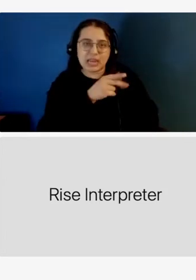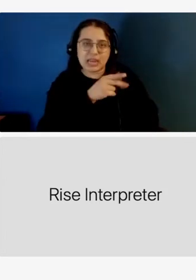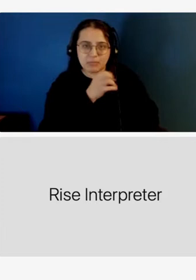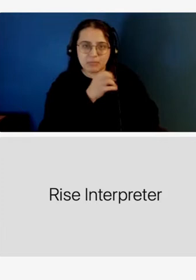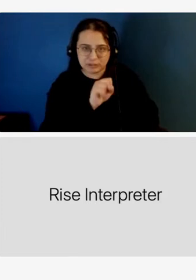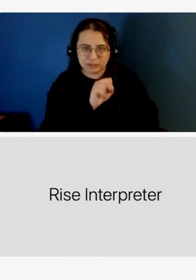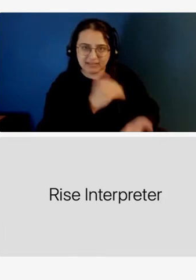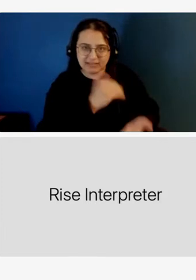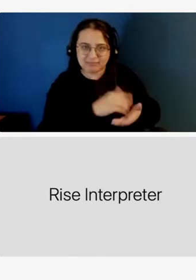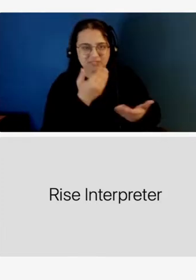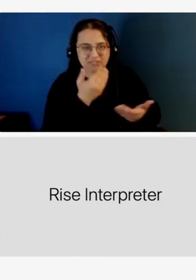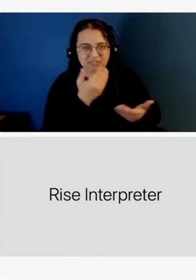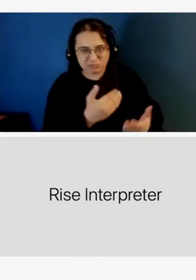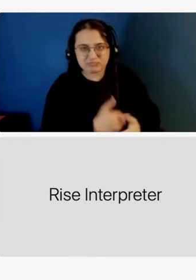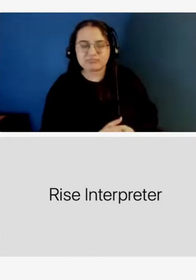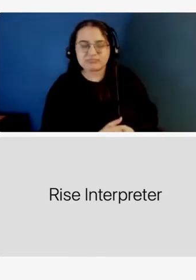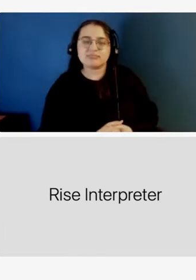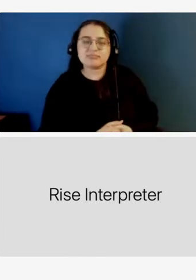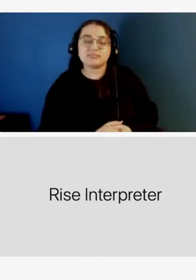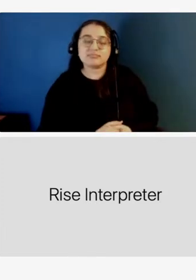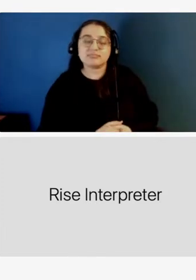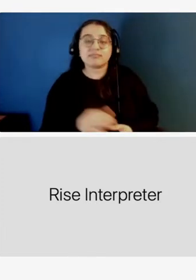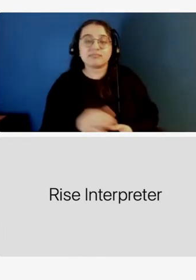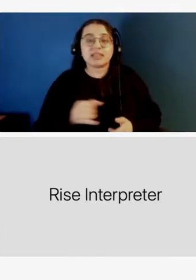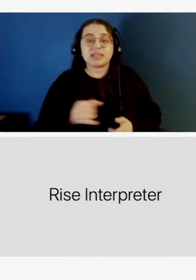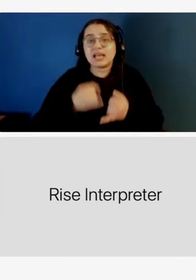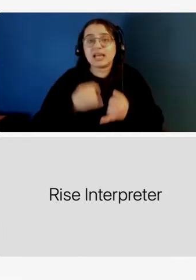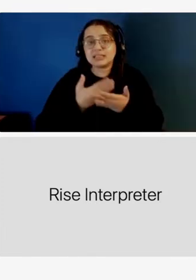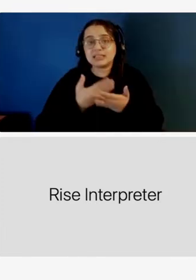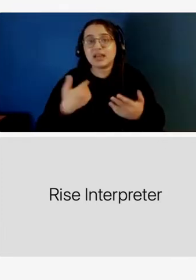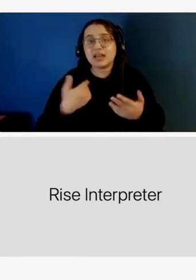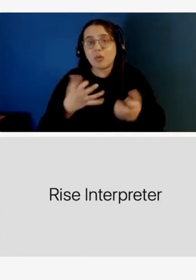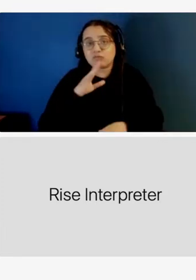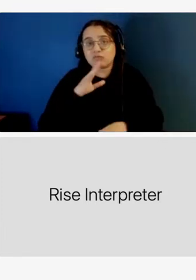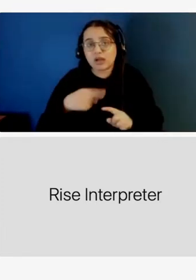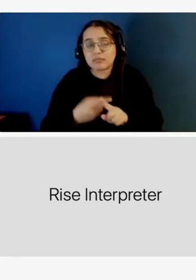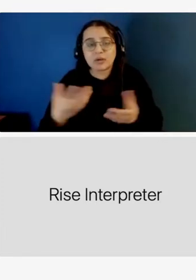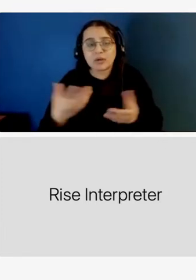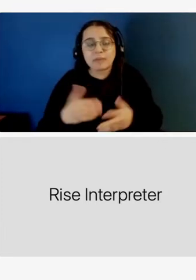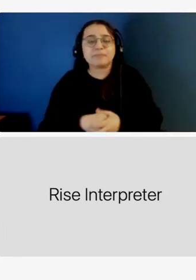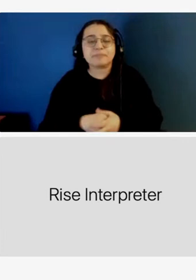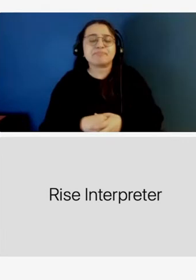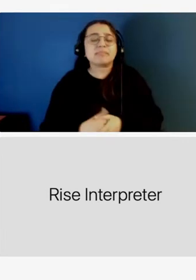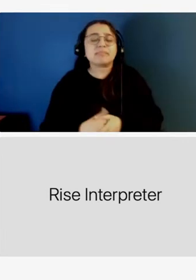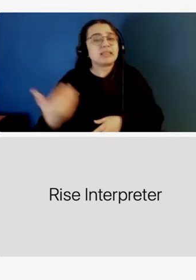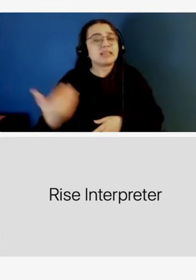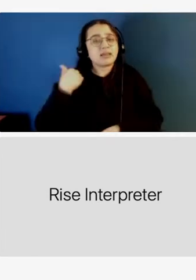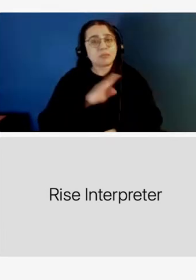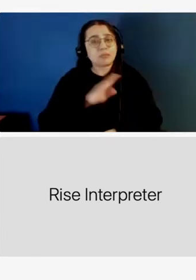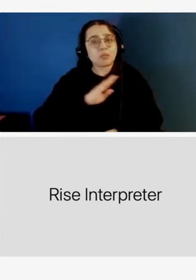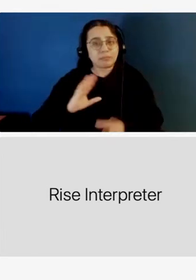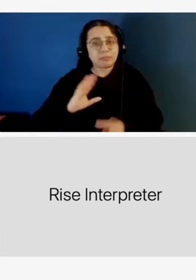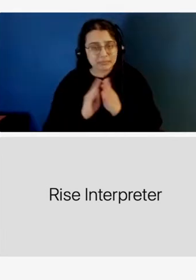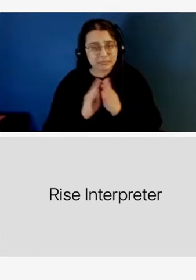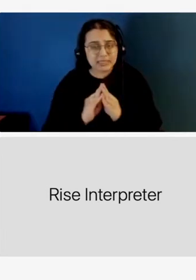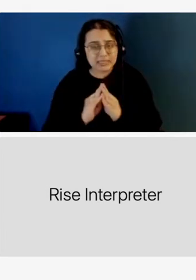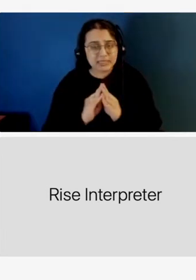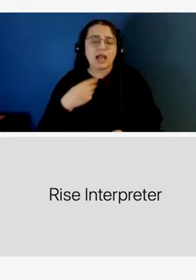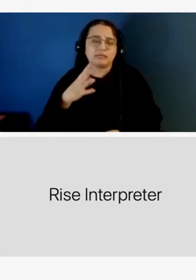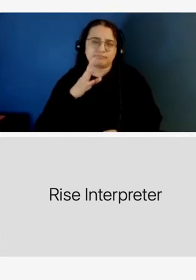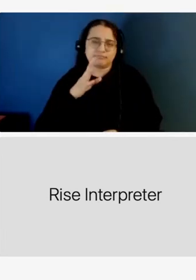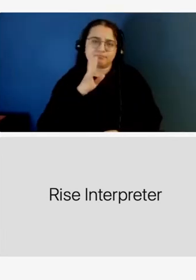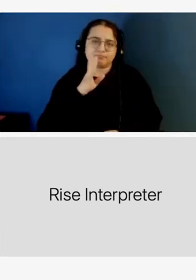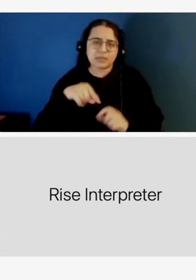The last thing I wanted to talk about was last board meeting, I spoke about information and communication in our